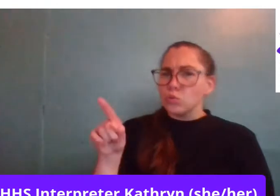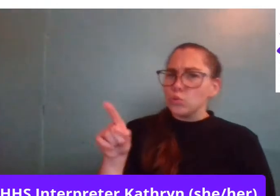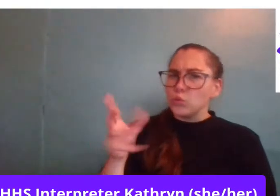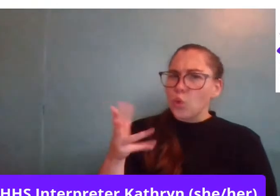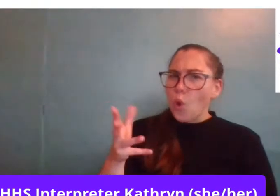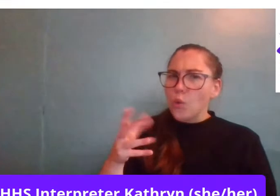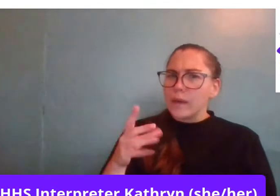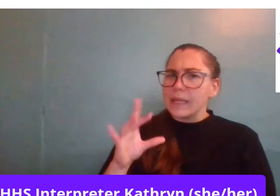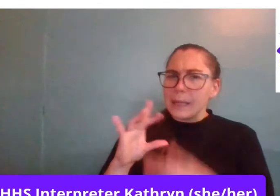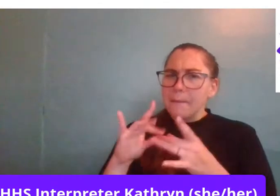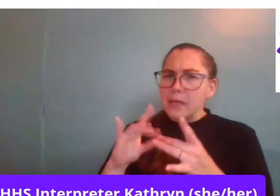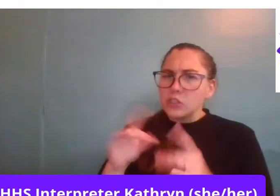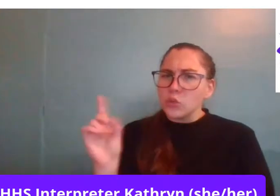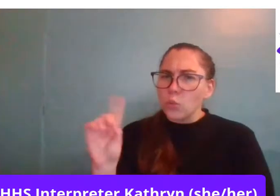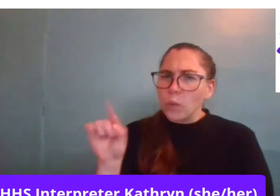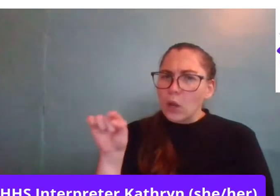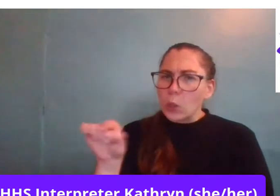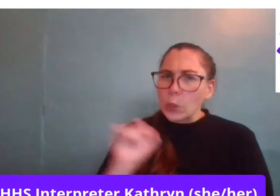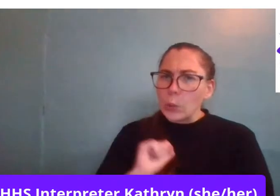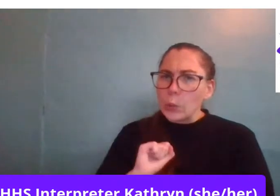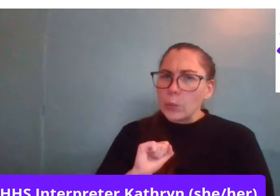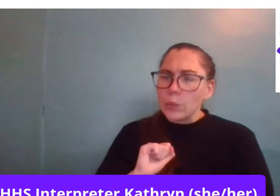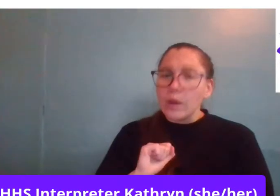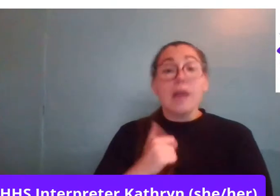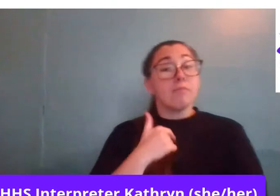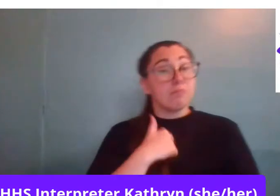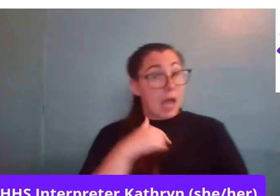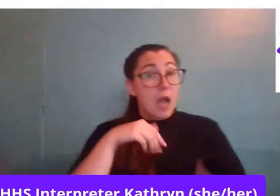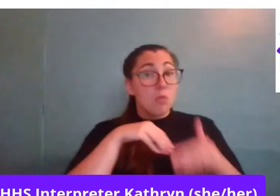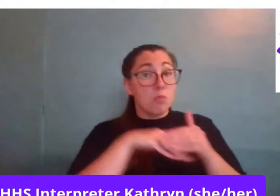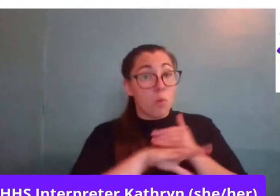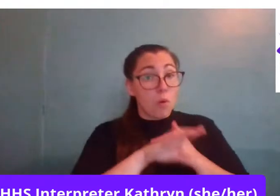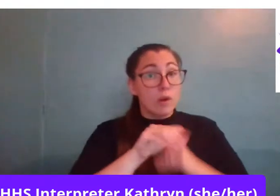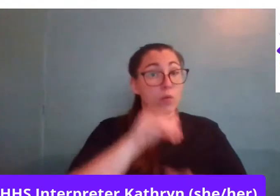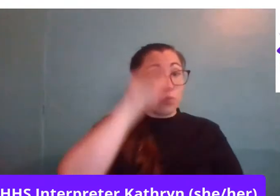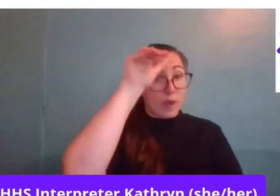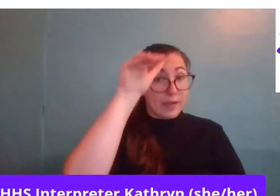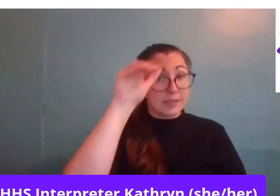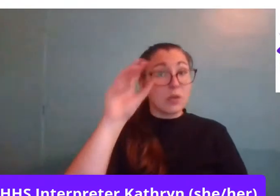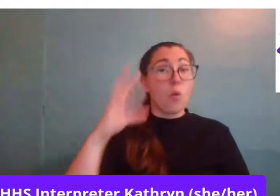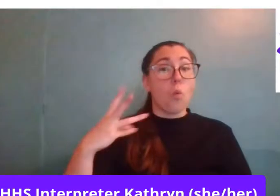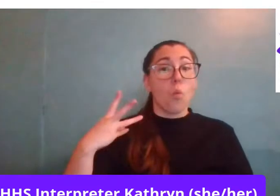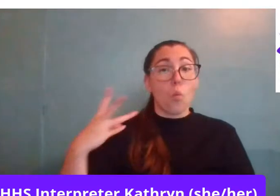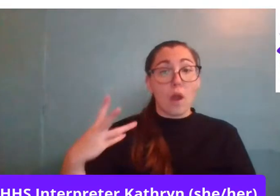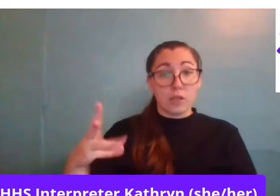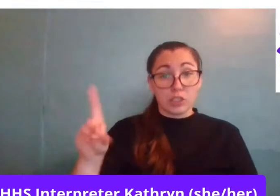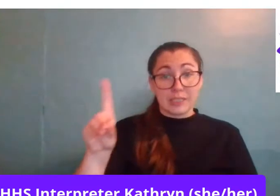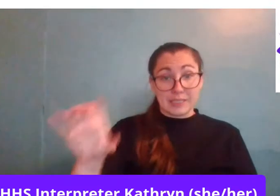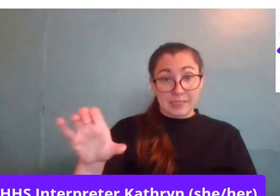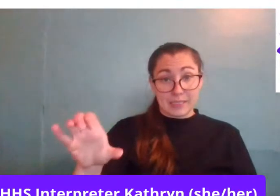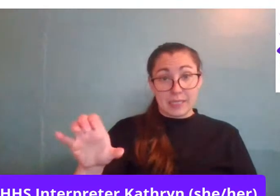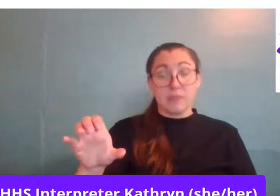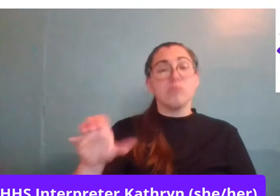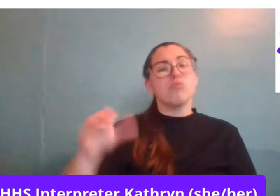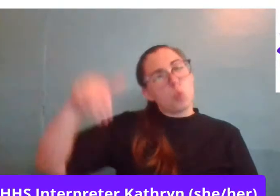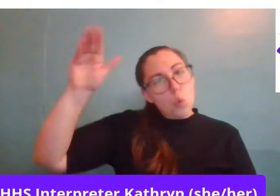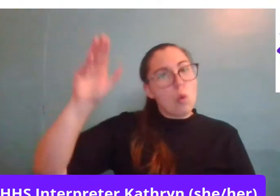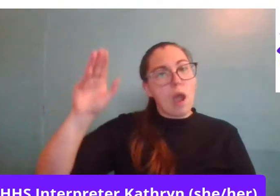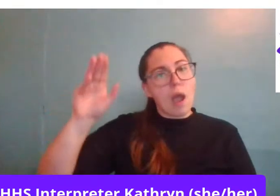are you right now? I'm born and raised born in Washington, D.C., but raised in Maryland.